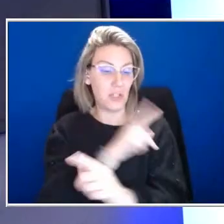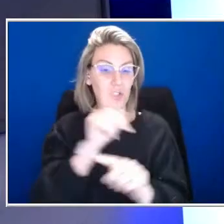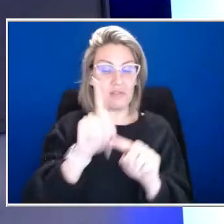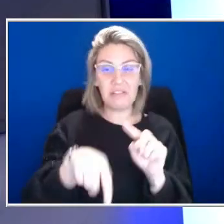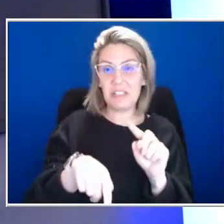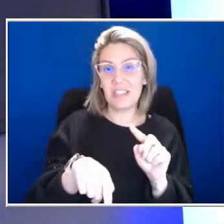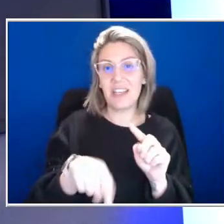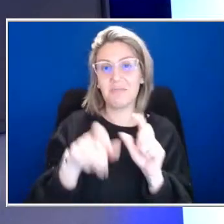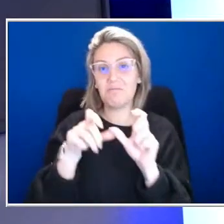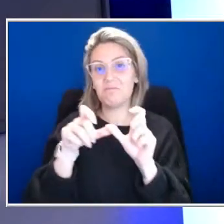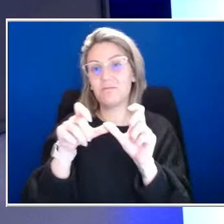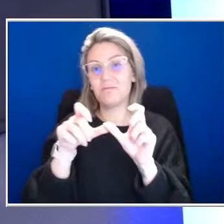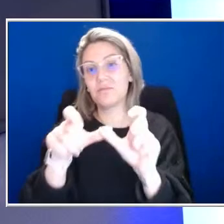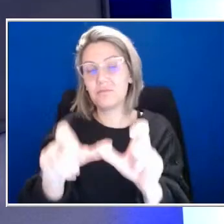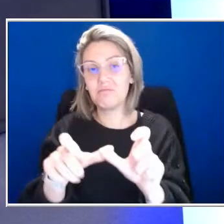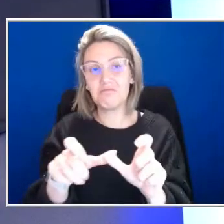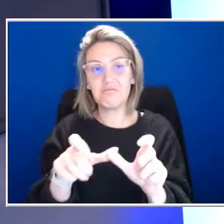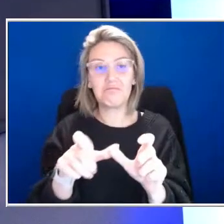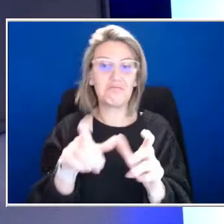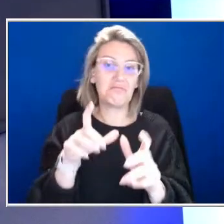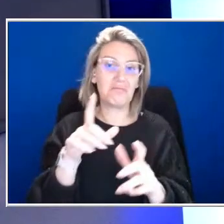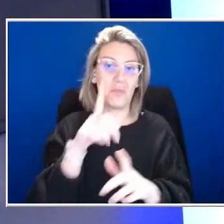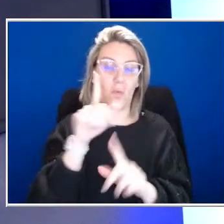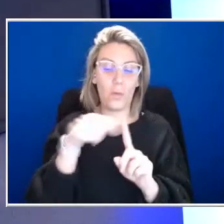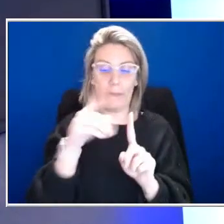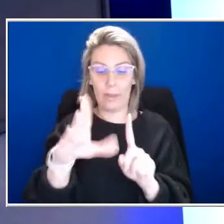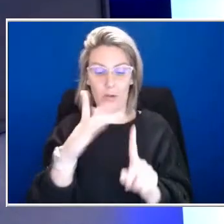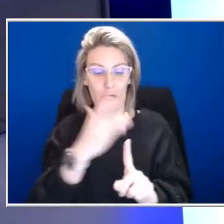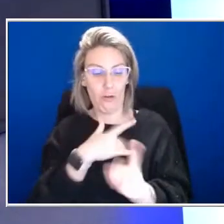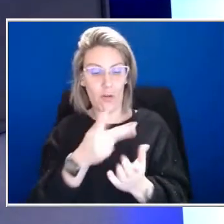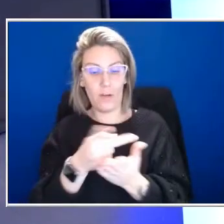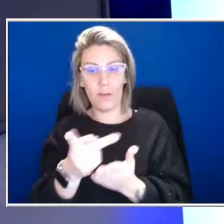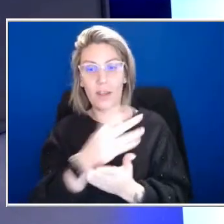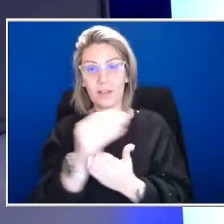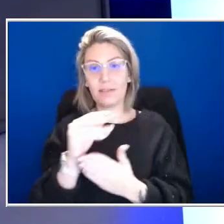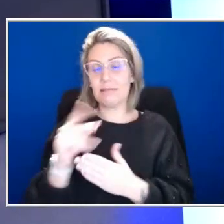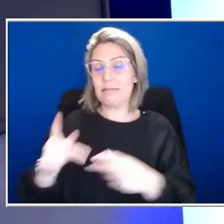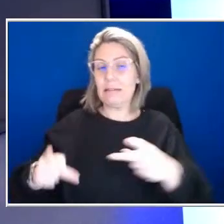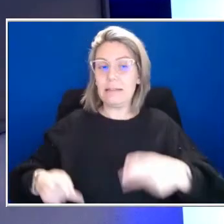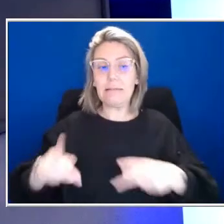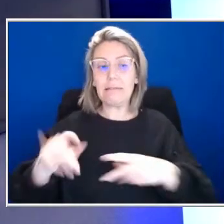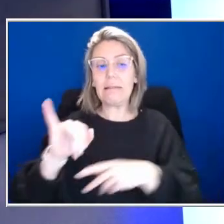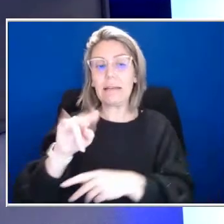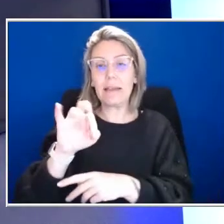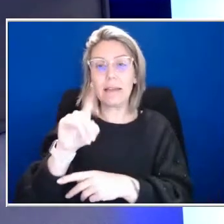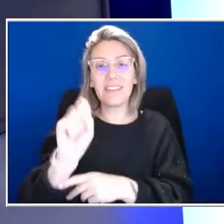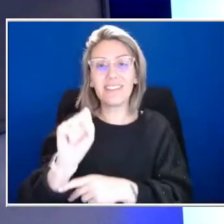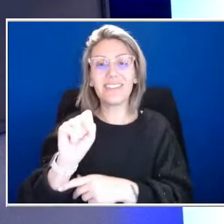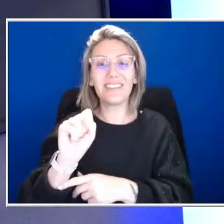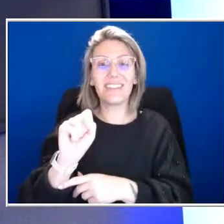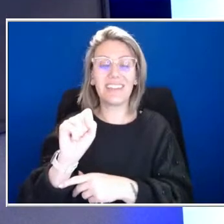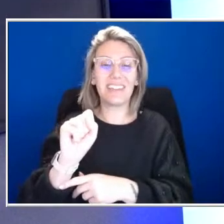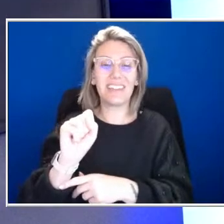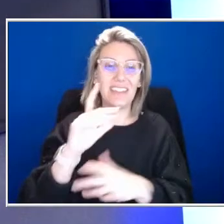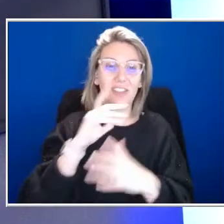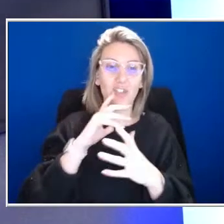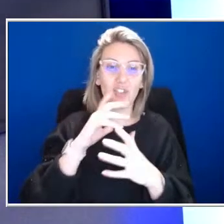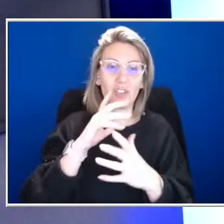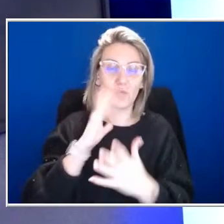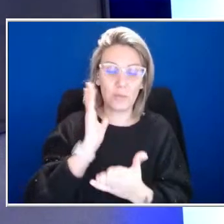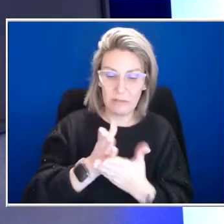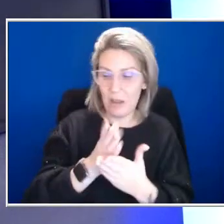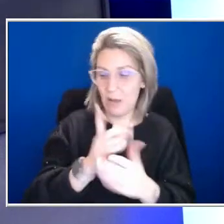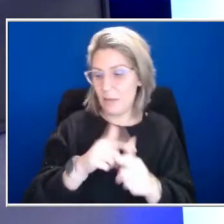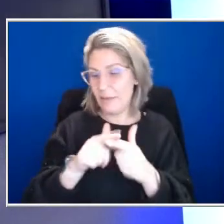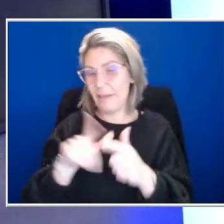output from the heart to maintain other organs, and the kidneys shut down, or even liver, because a lot of blood that's not being pumped